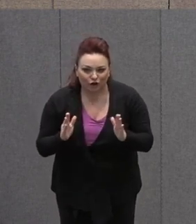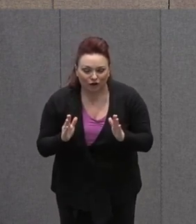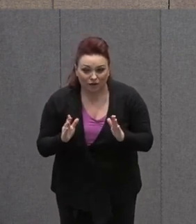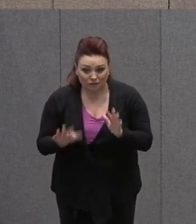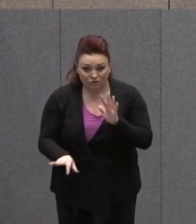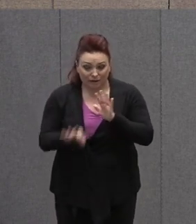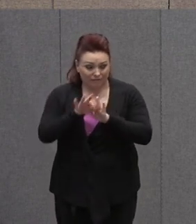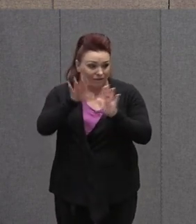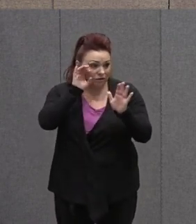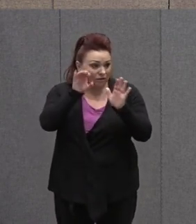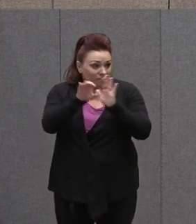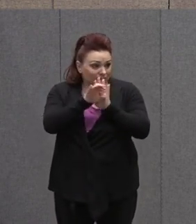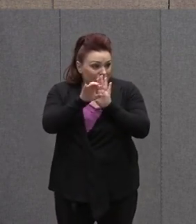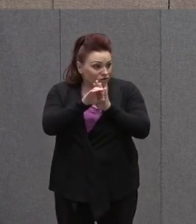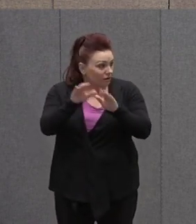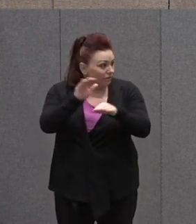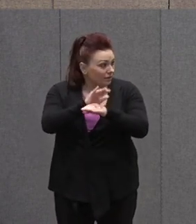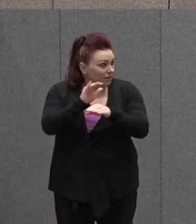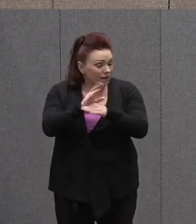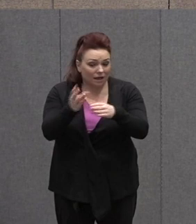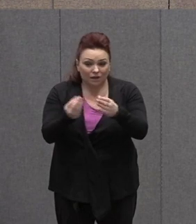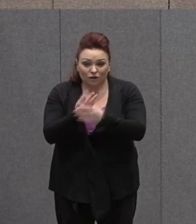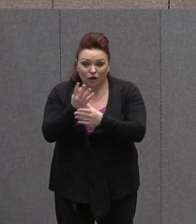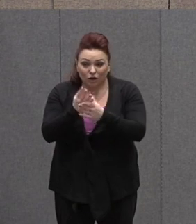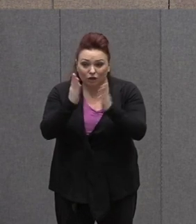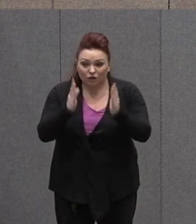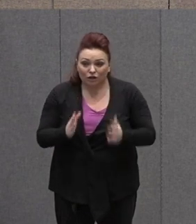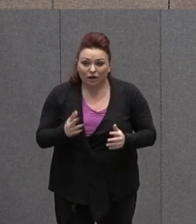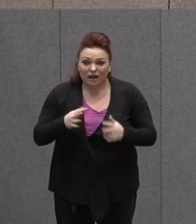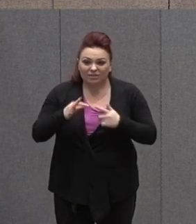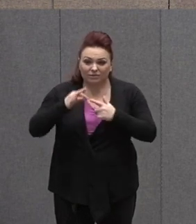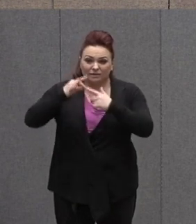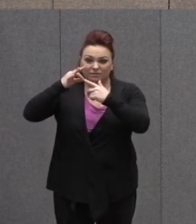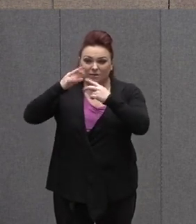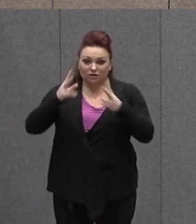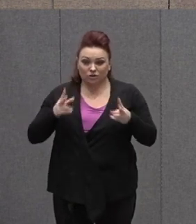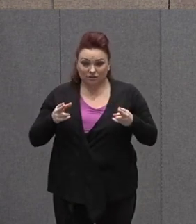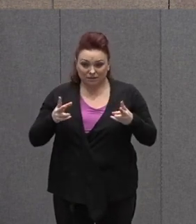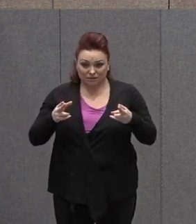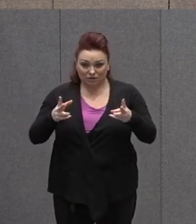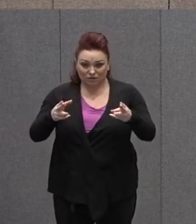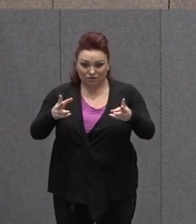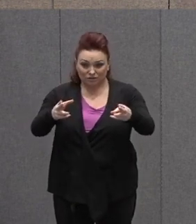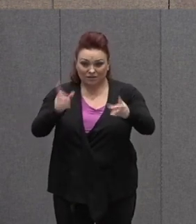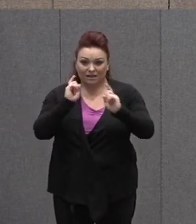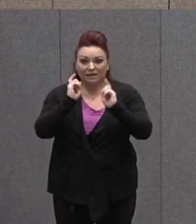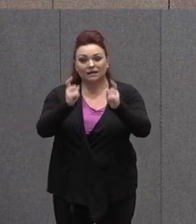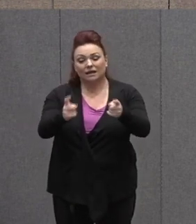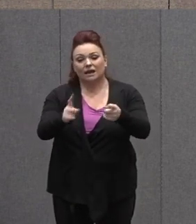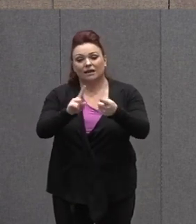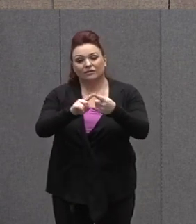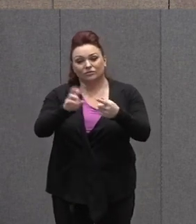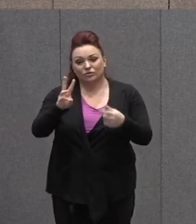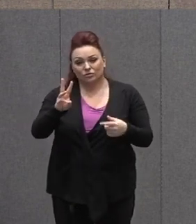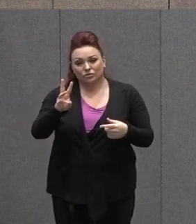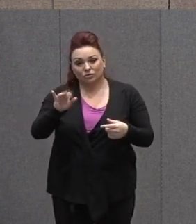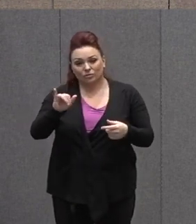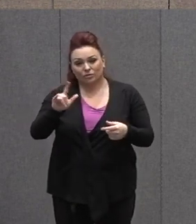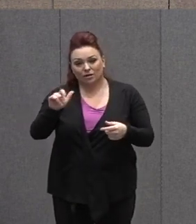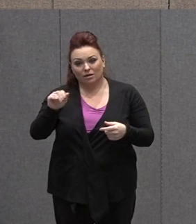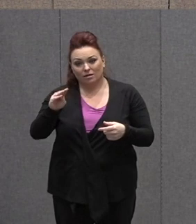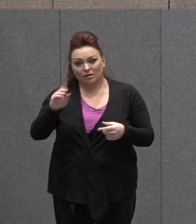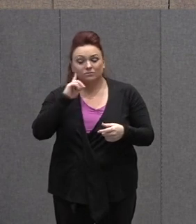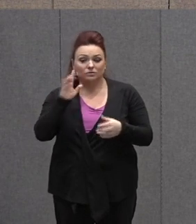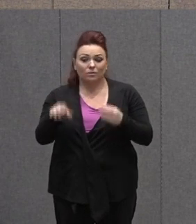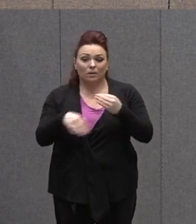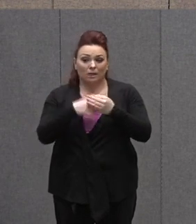night gardener and the special scissors that he gave to William. So I'm going to put both